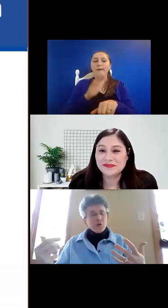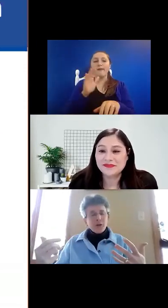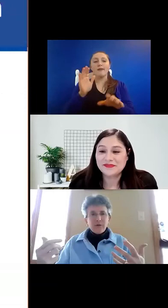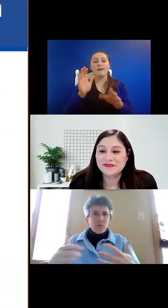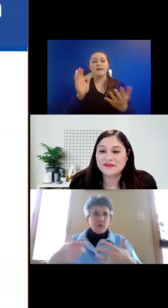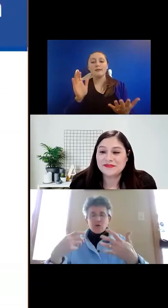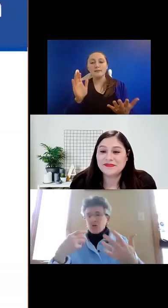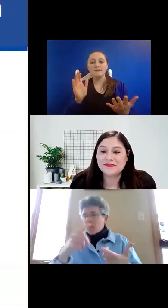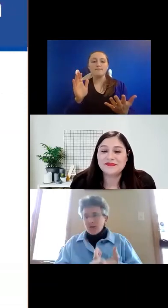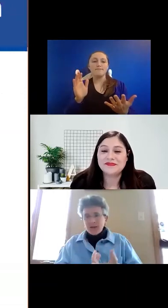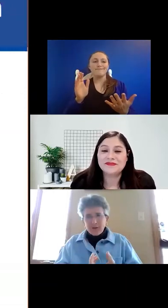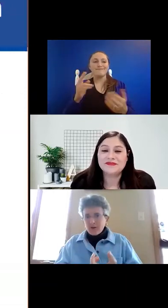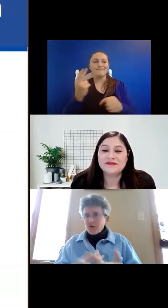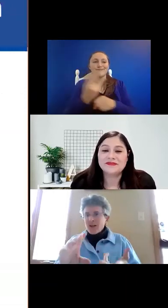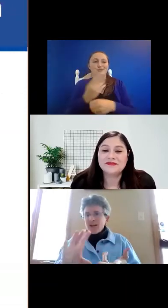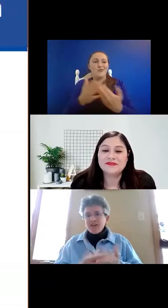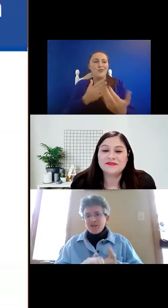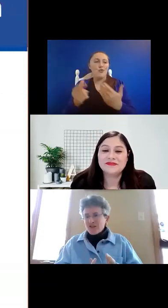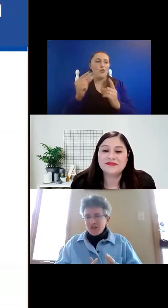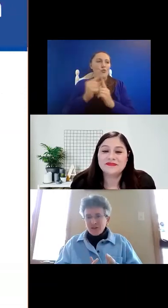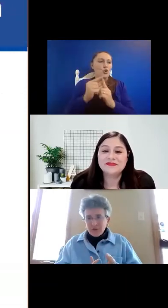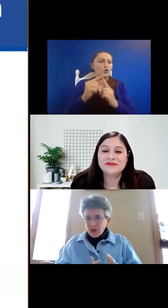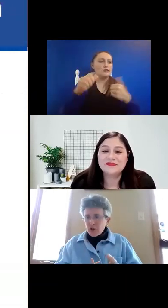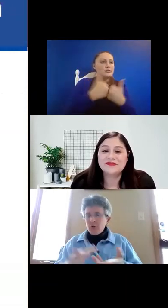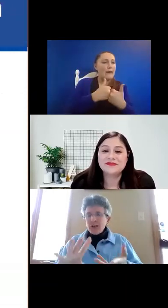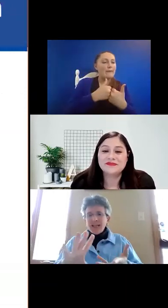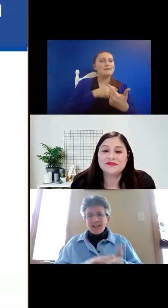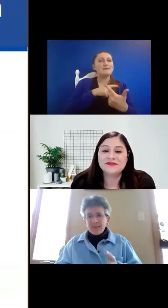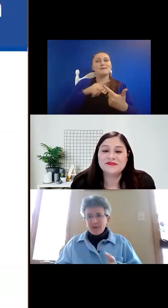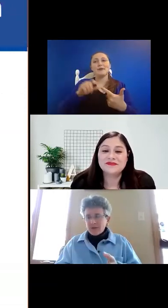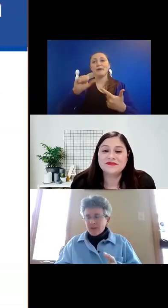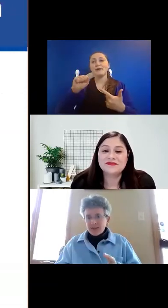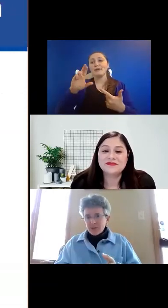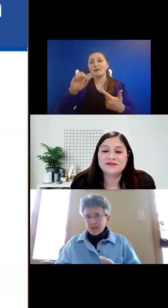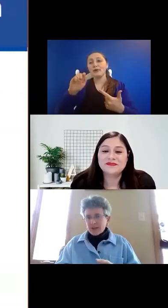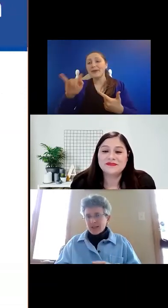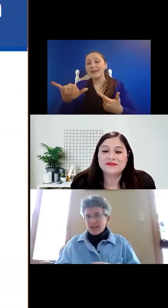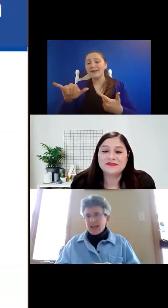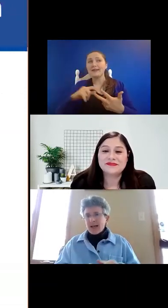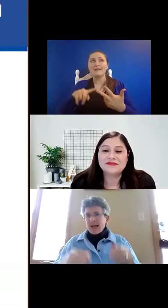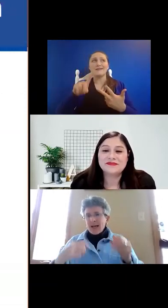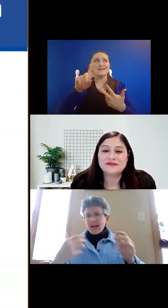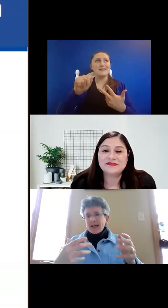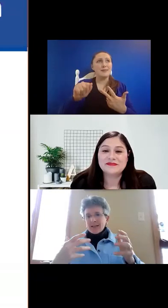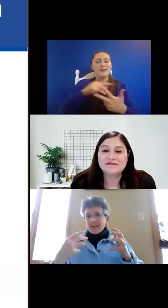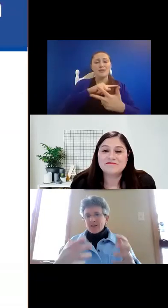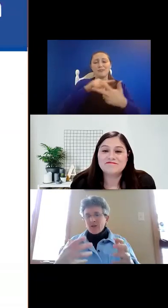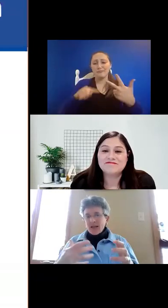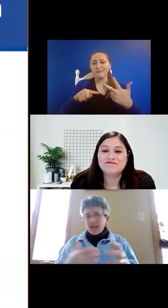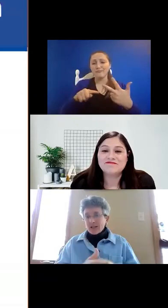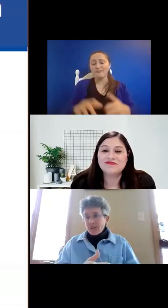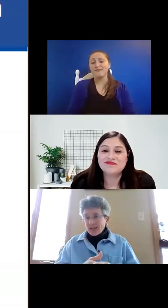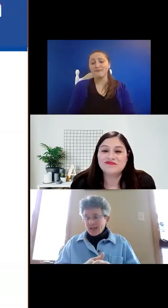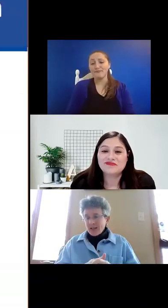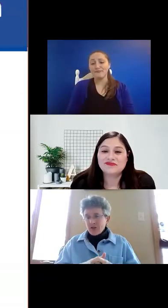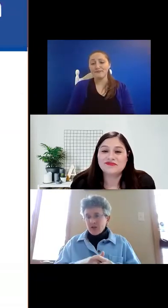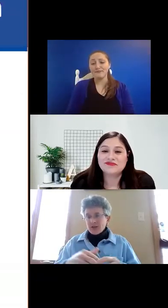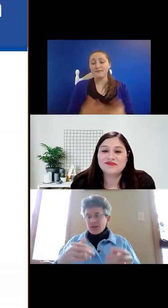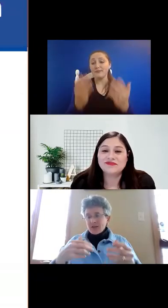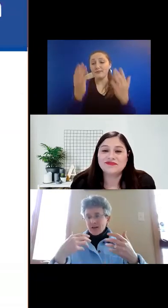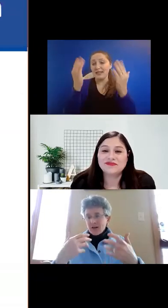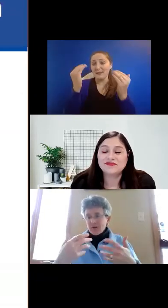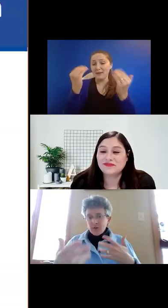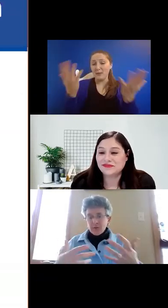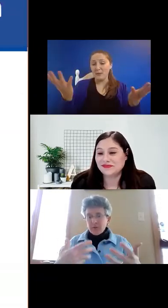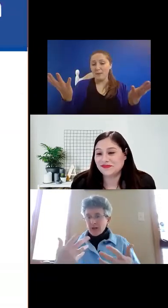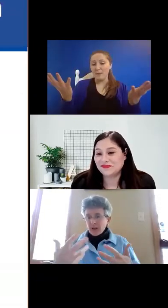can use whatever word you want, level of challenge, level of acuity, level of disability. And so the